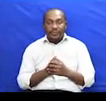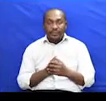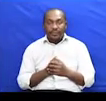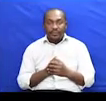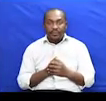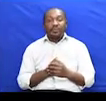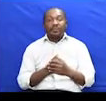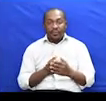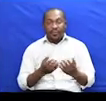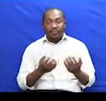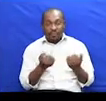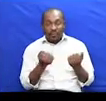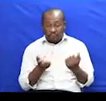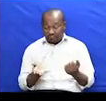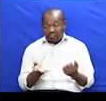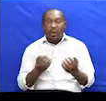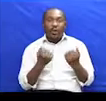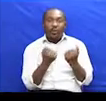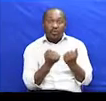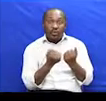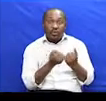to make